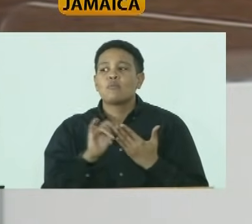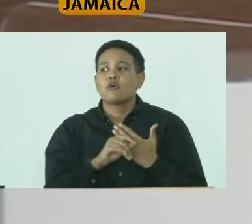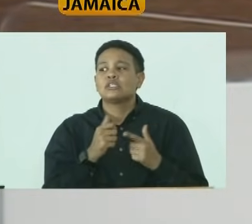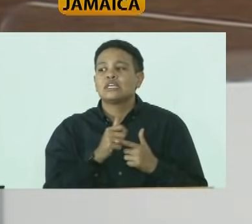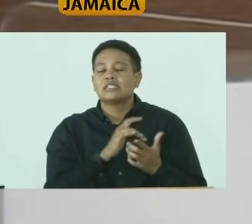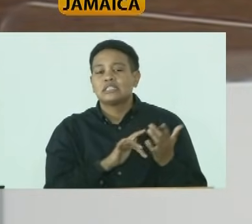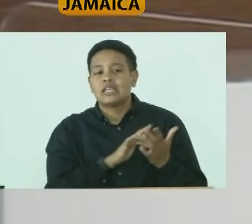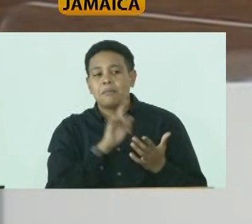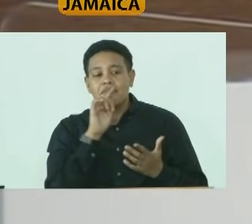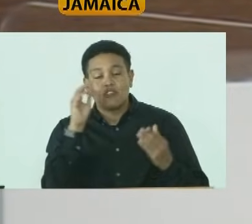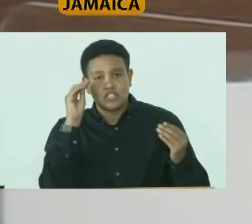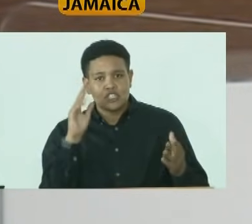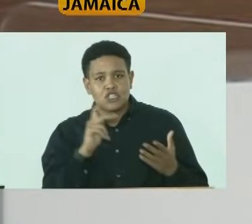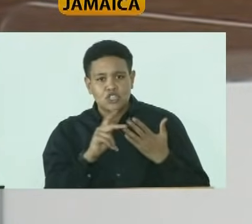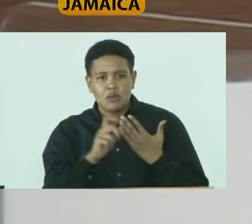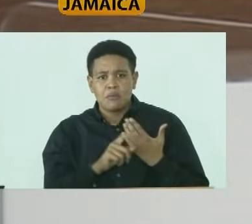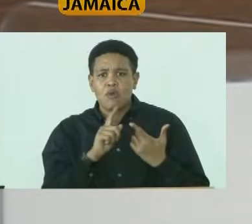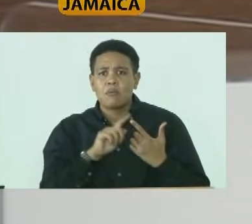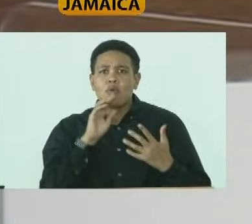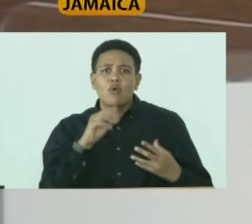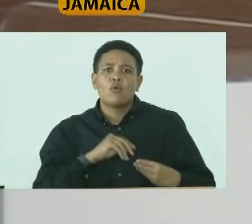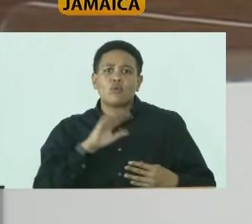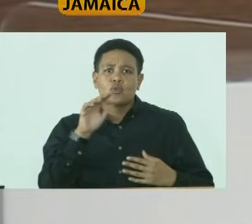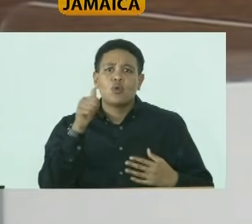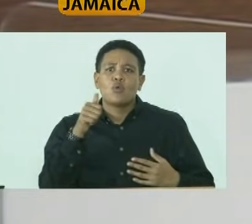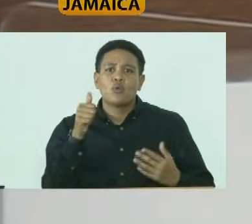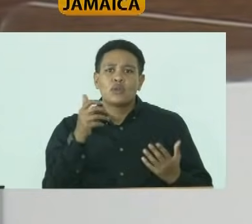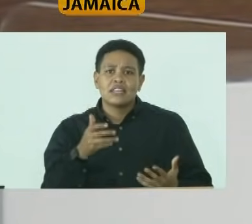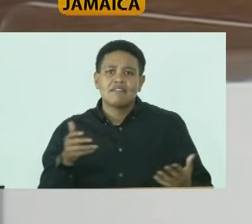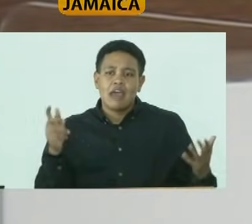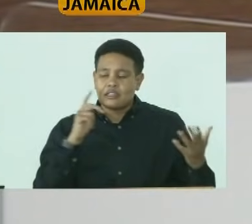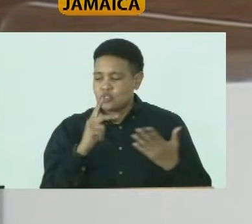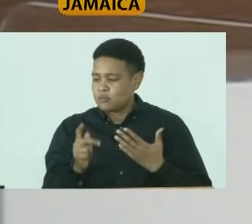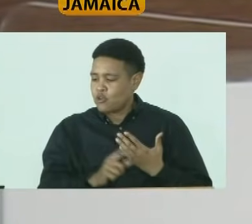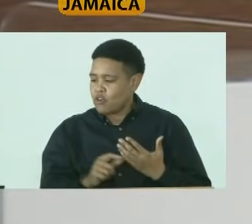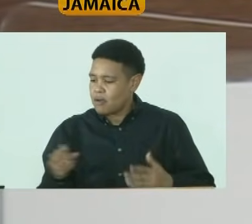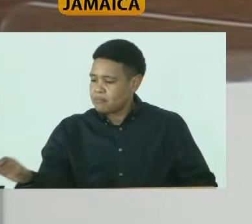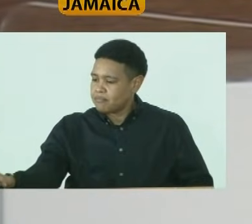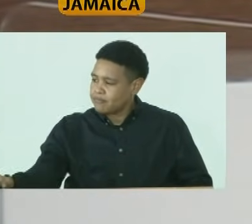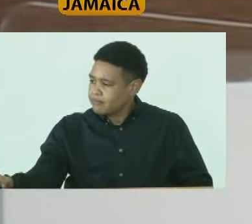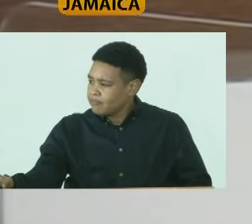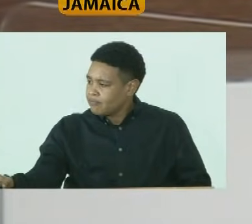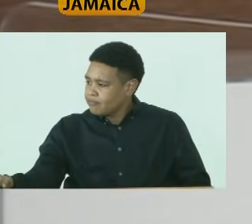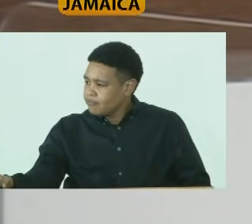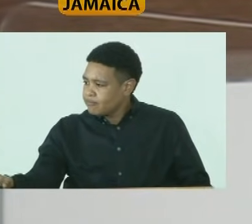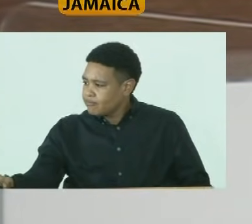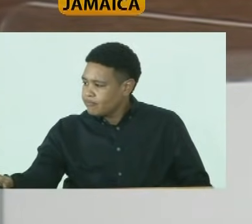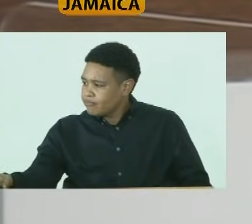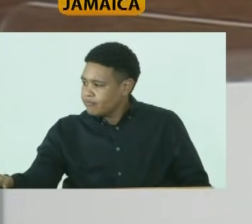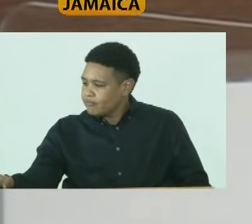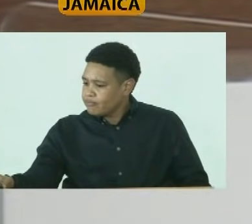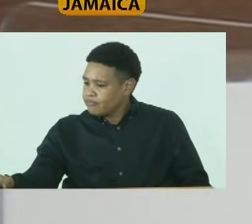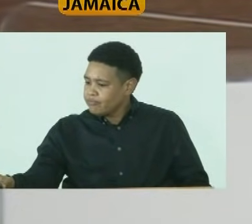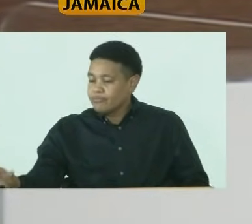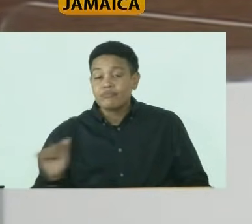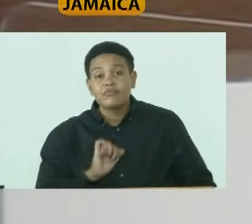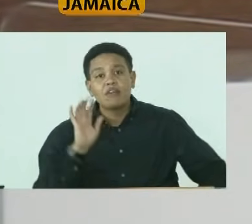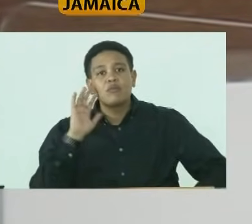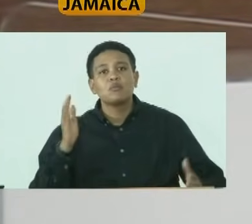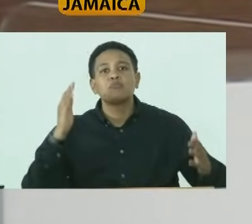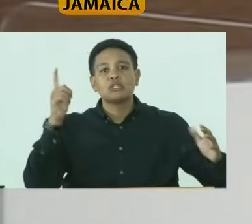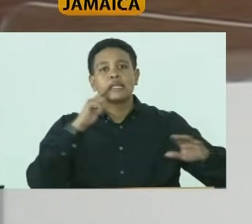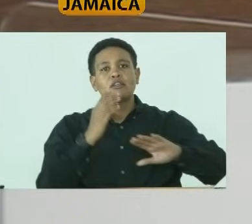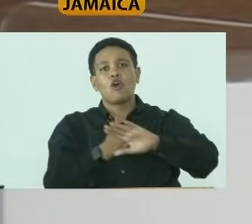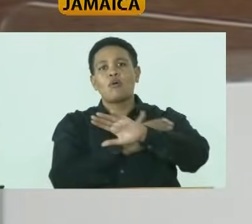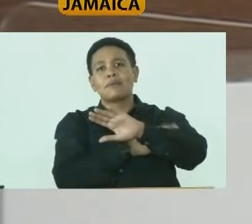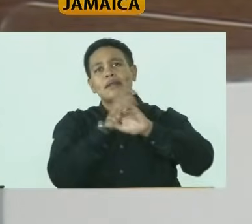for Teacher program, and Own Your Own Device program. I will also, Madam Speaker, present an update on the